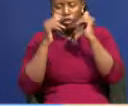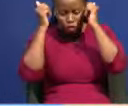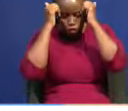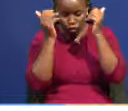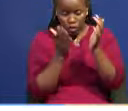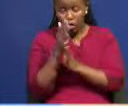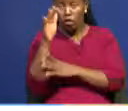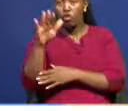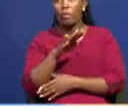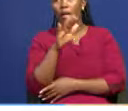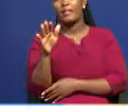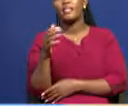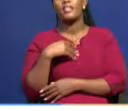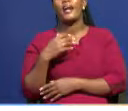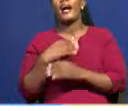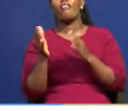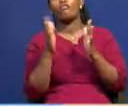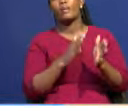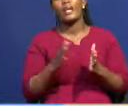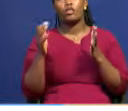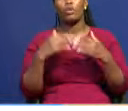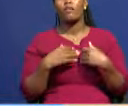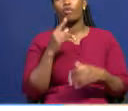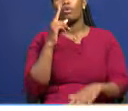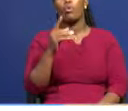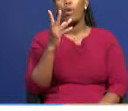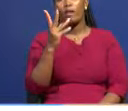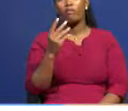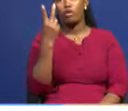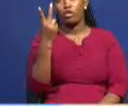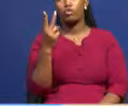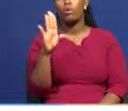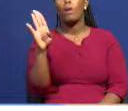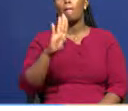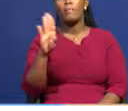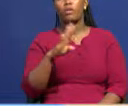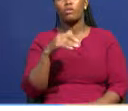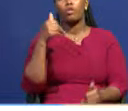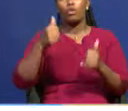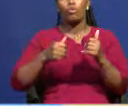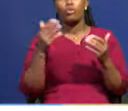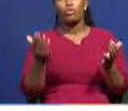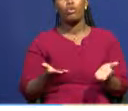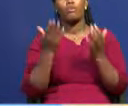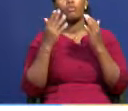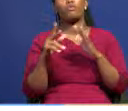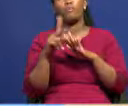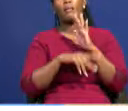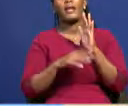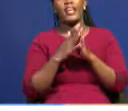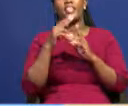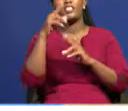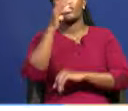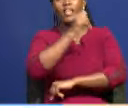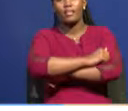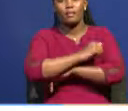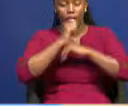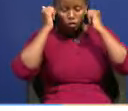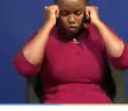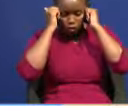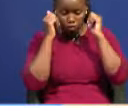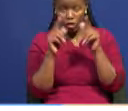has settled to give the basic education, it is 142 billion that will include primary and secondary. The education in terms of higher learning,